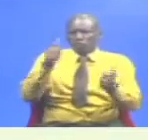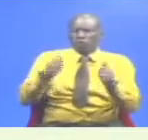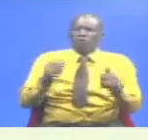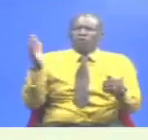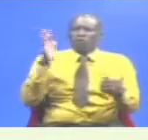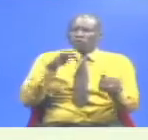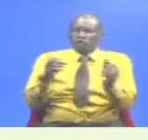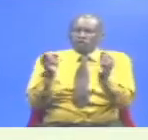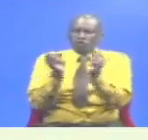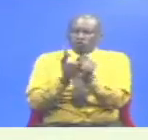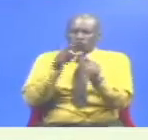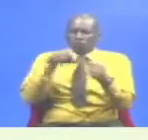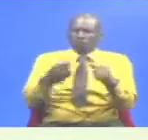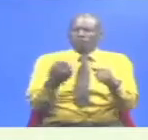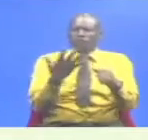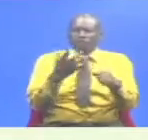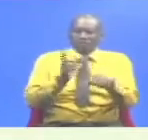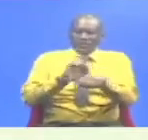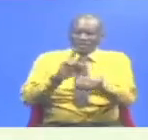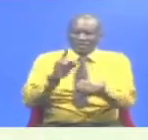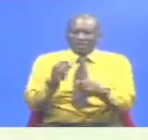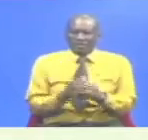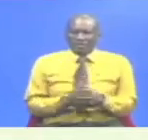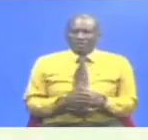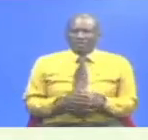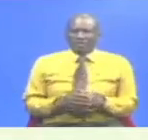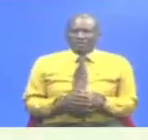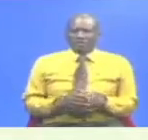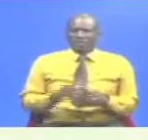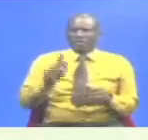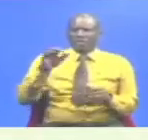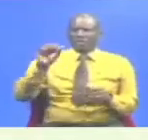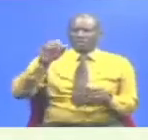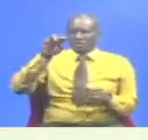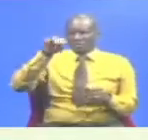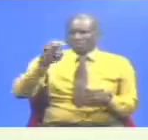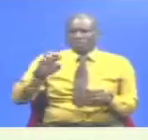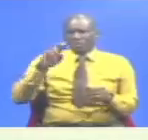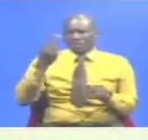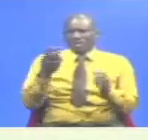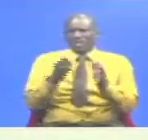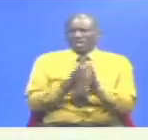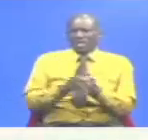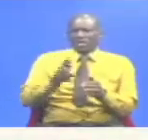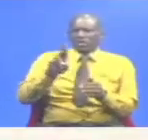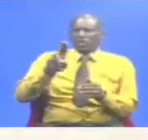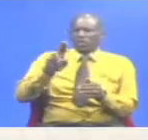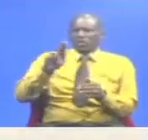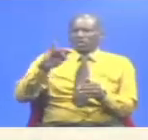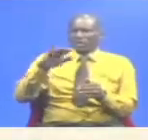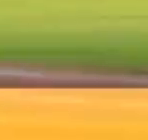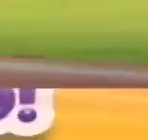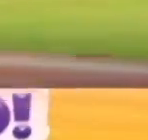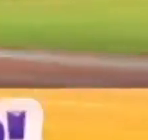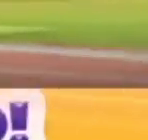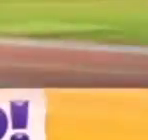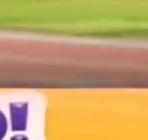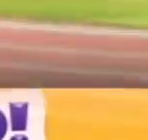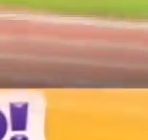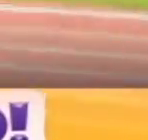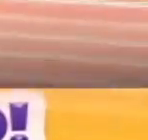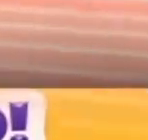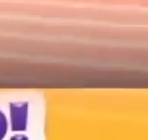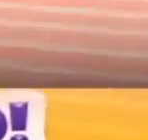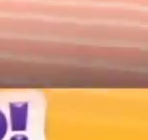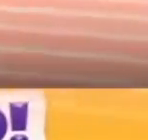in 12.54 seconds. Kisembe came in second, while Rukia Nusra was third. Meanwhile,